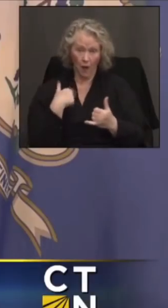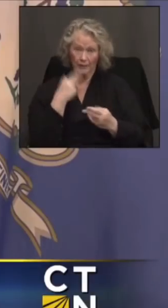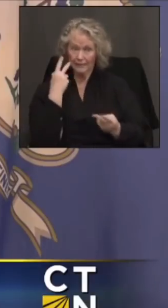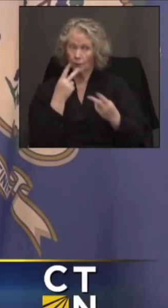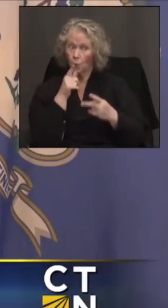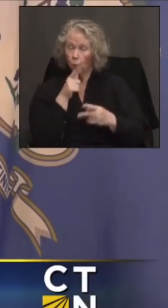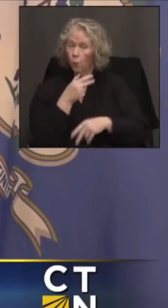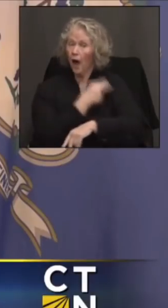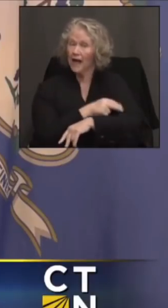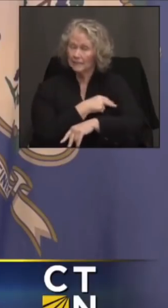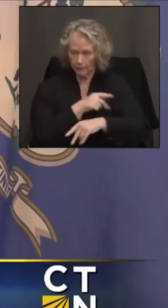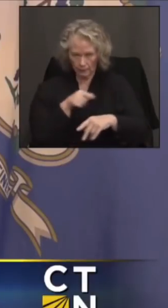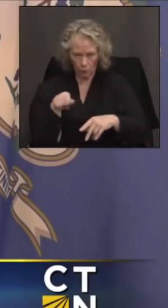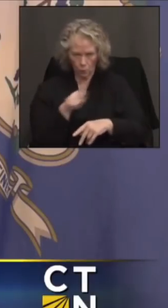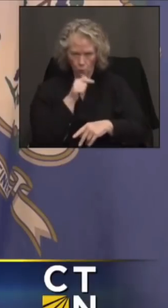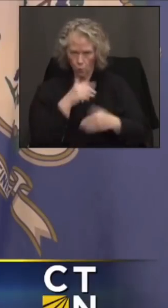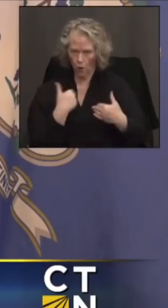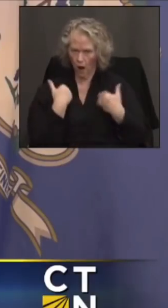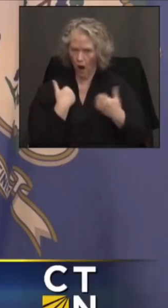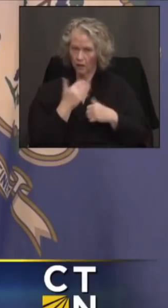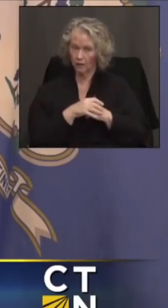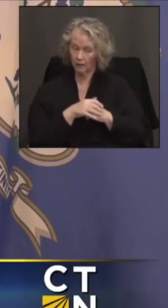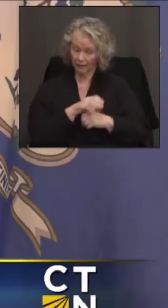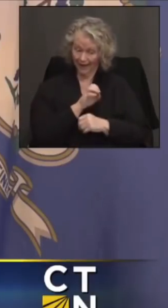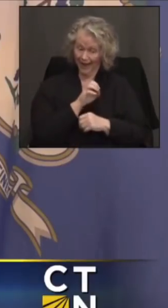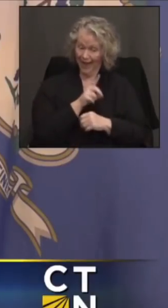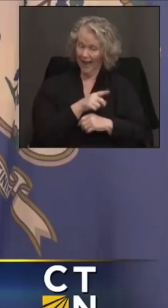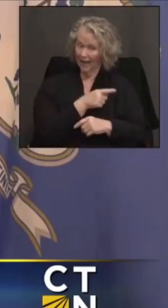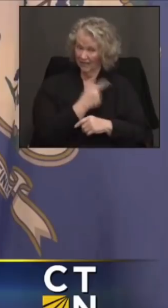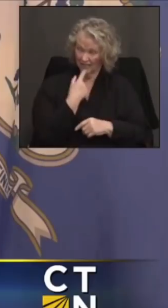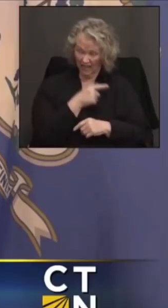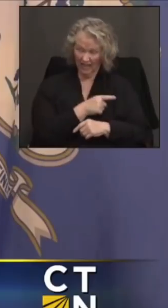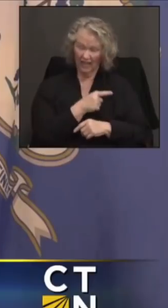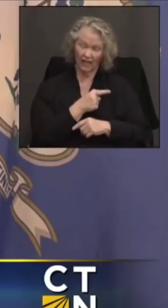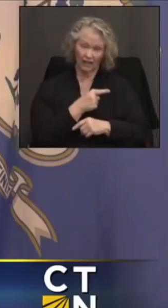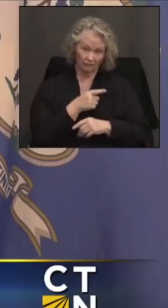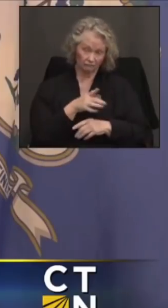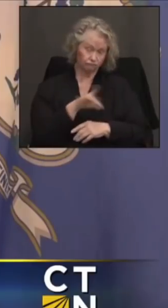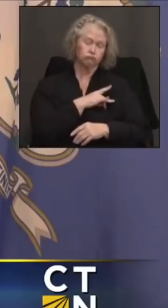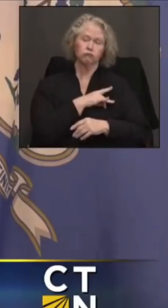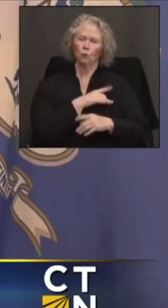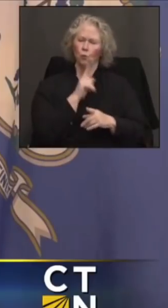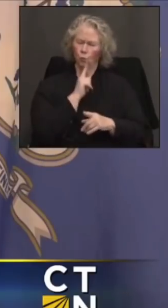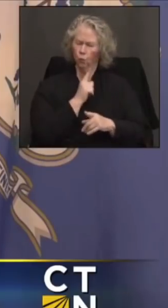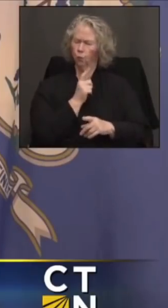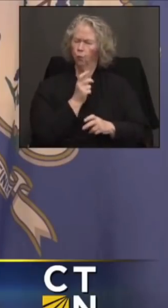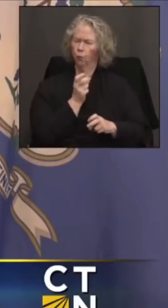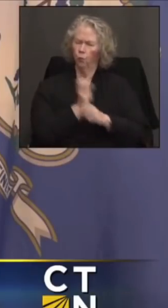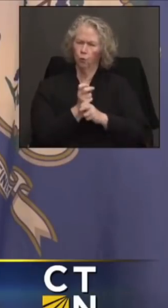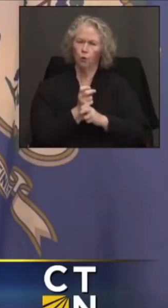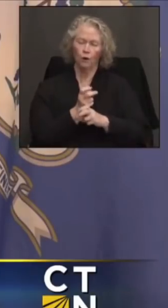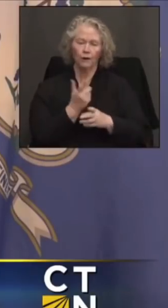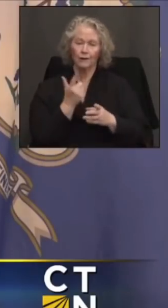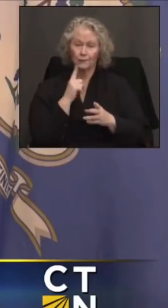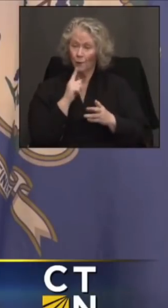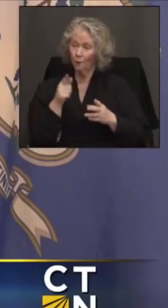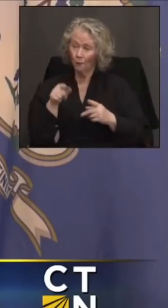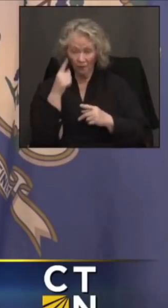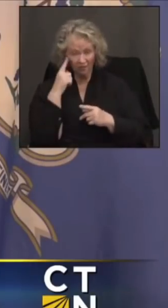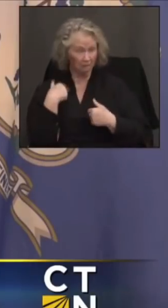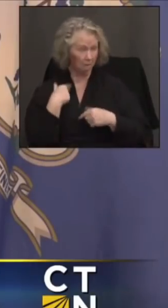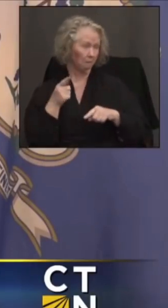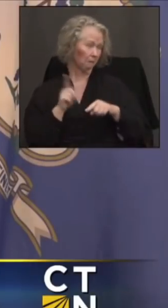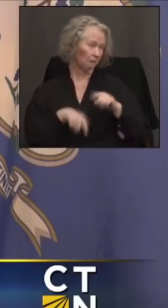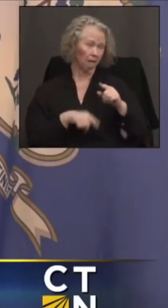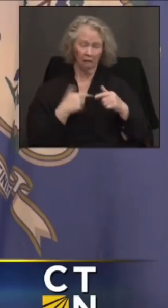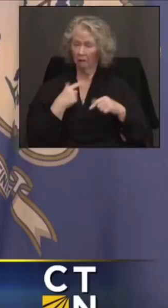Ed say he was hit, and he was hit really hard. So nobody is immune, let me tell you. The only thing that